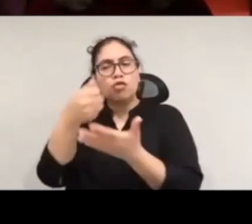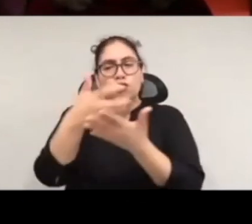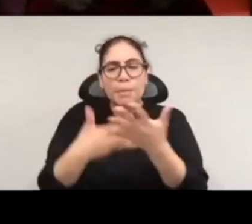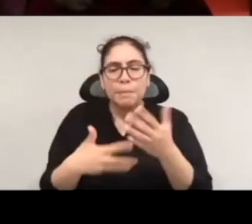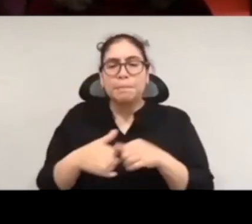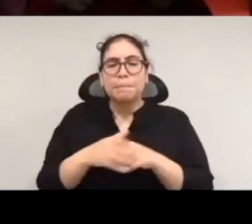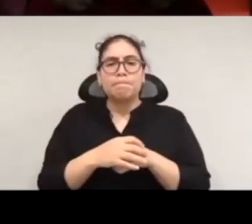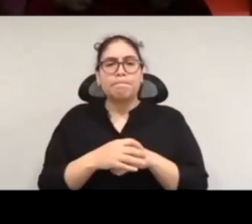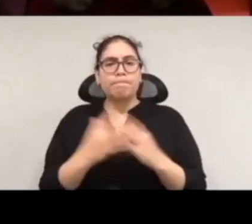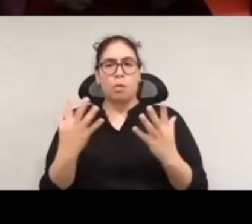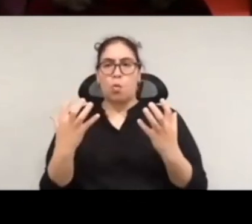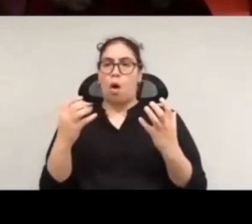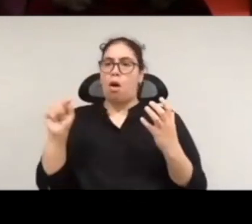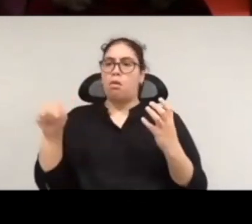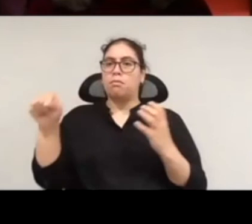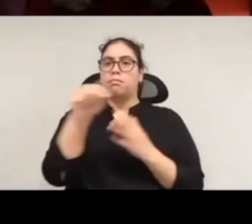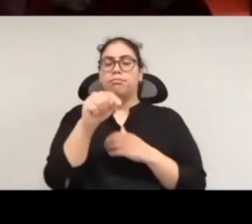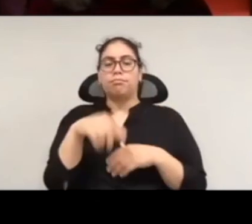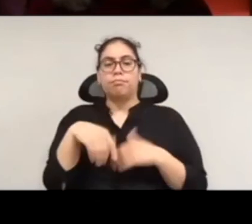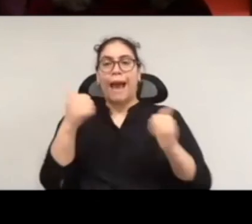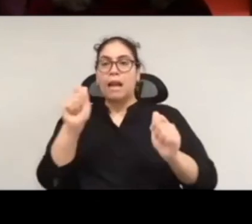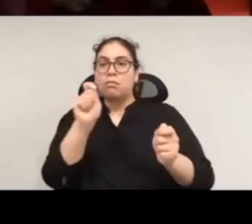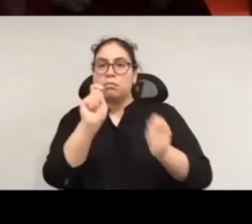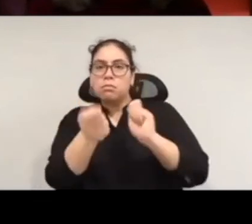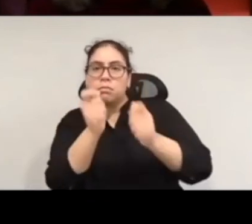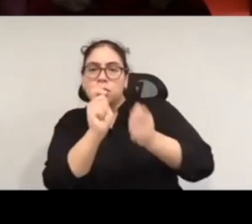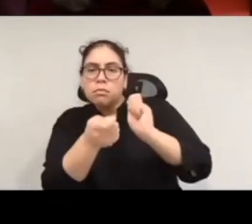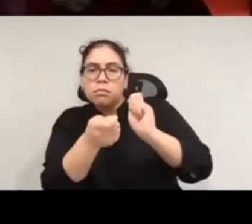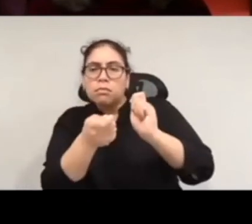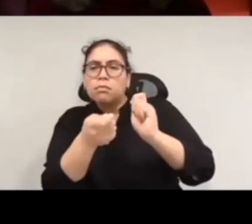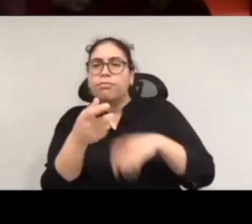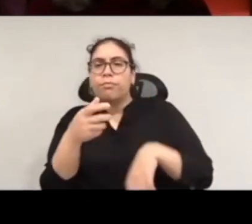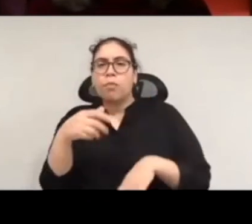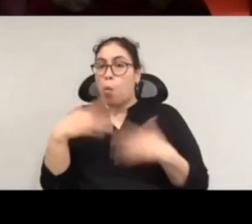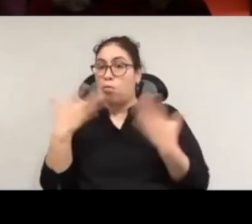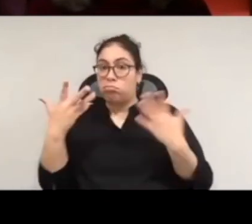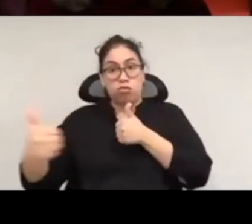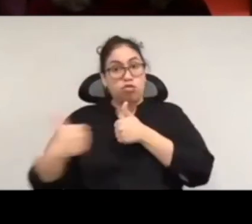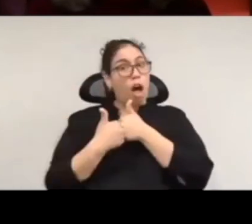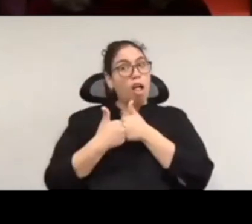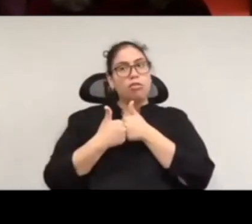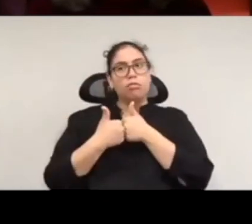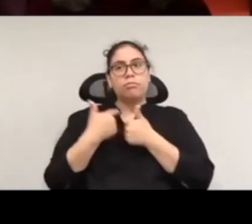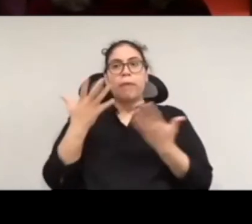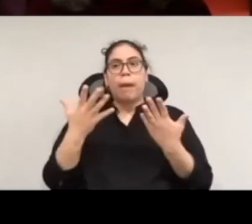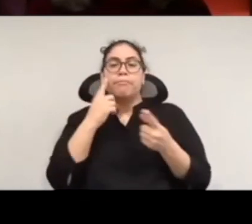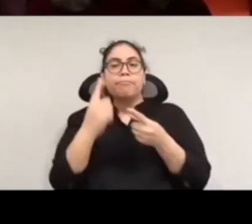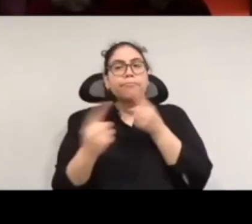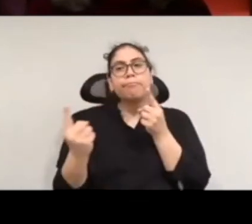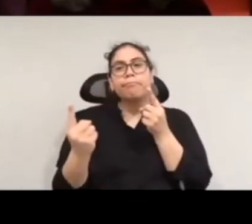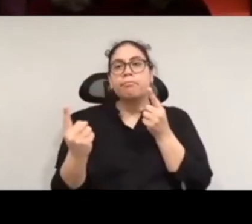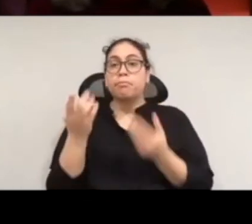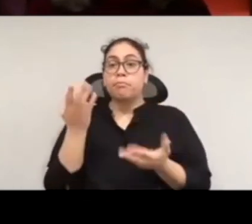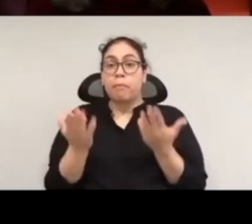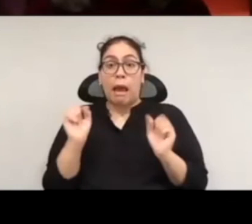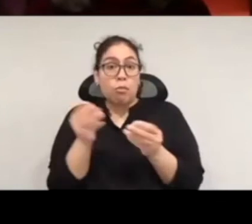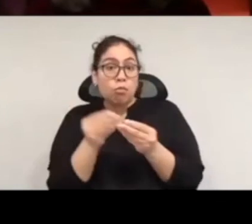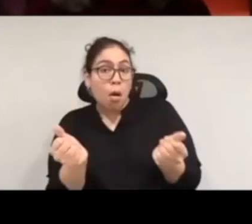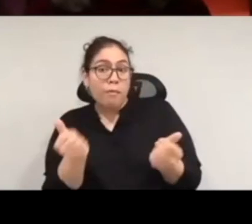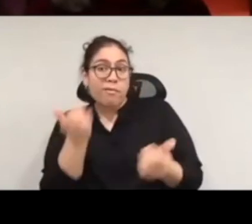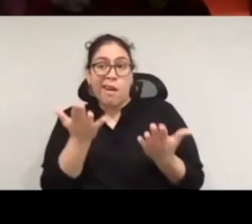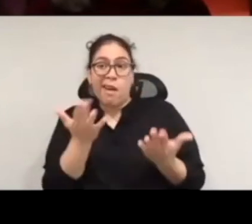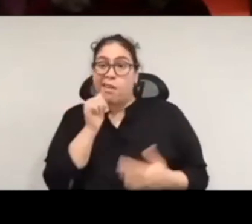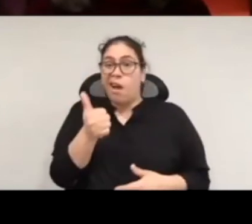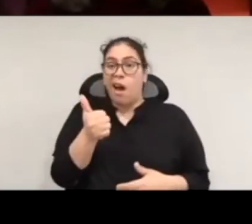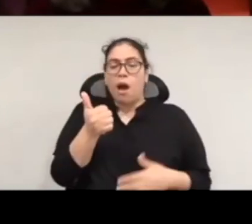to make any corrections that need to be made or challenge me in things which may or may not be able to be resolved. We'll have to determine what